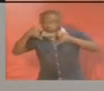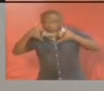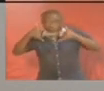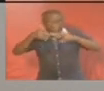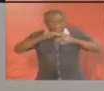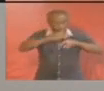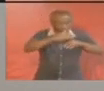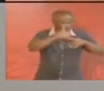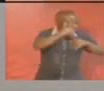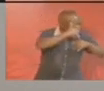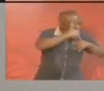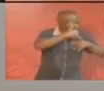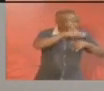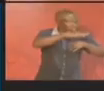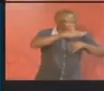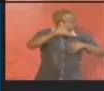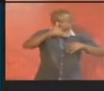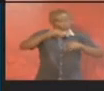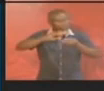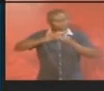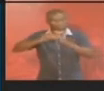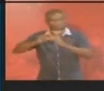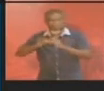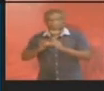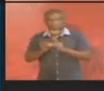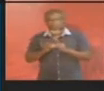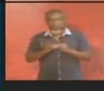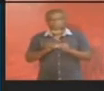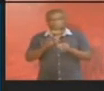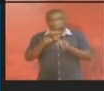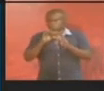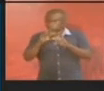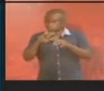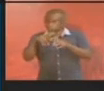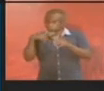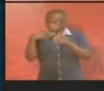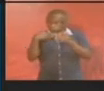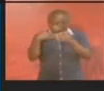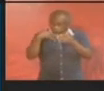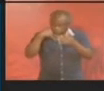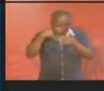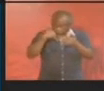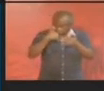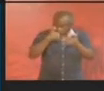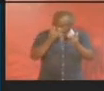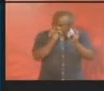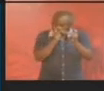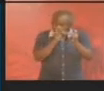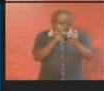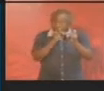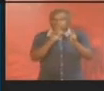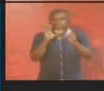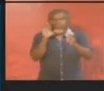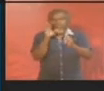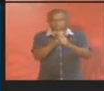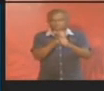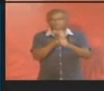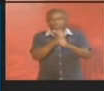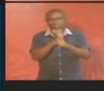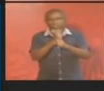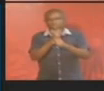certainly speak to someone, and you get an appointment at the same time. What is on the screen are the numbers for